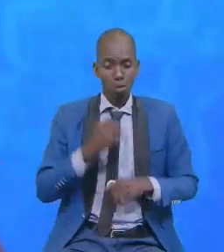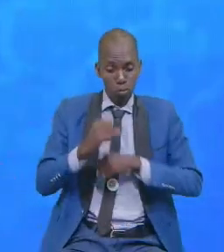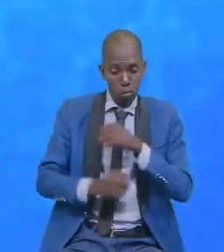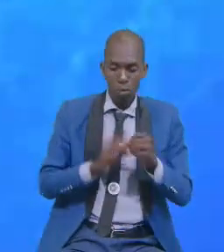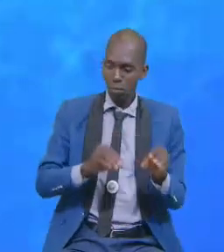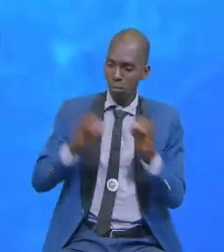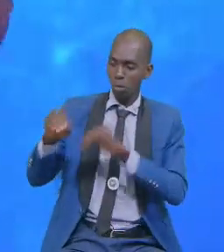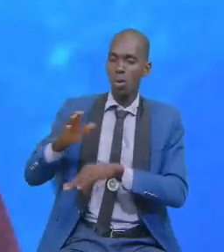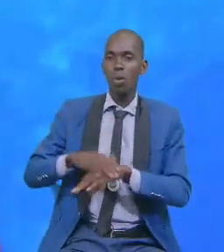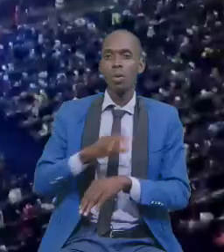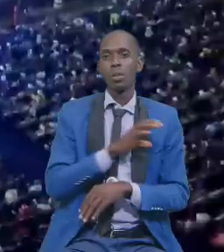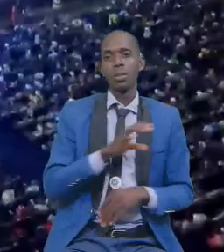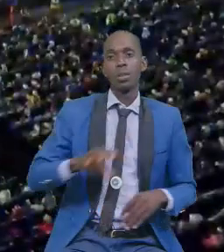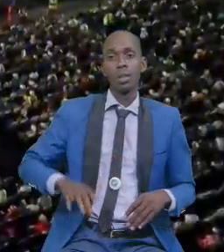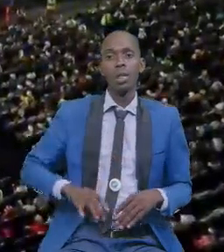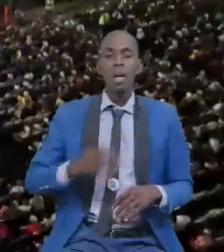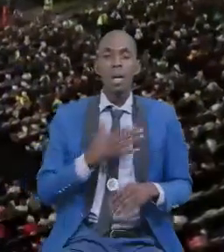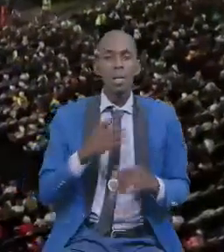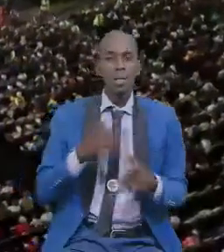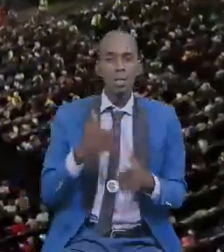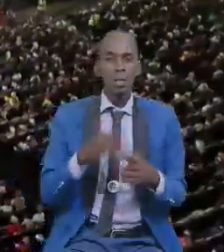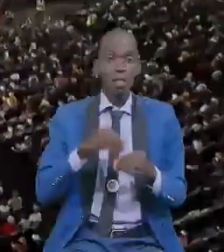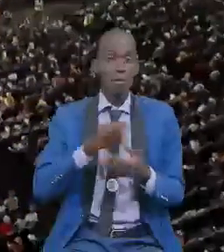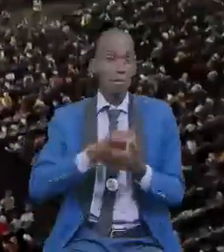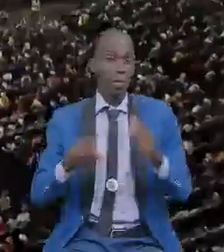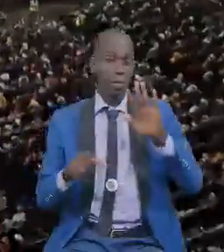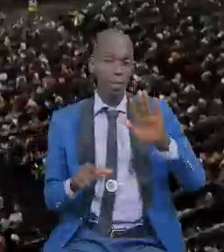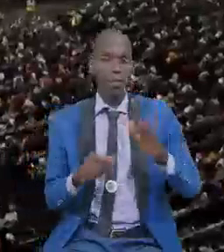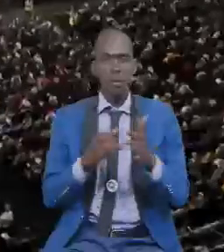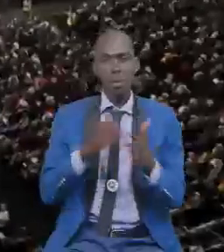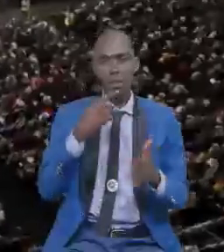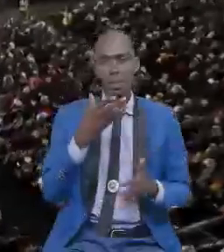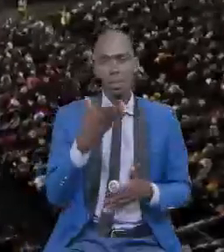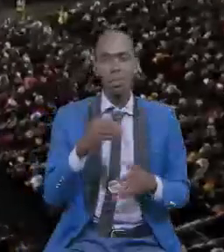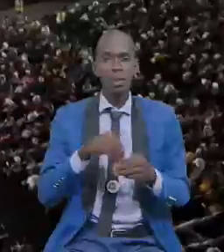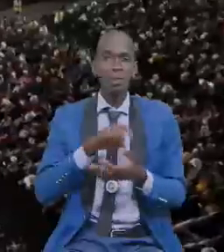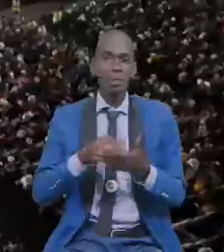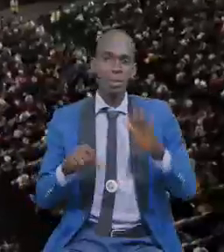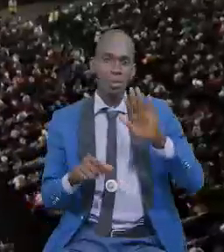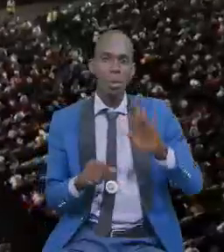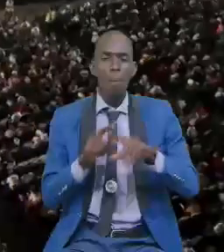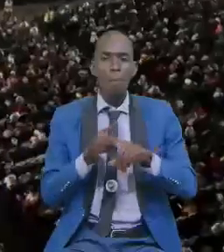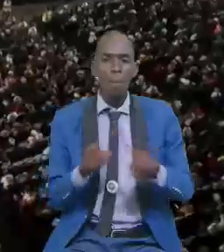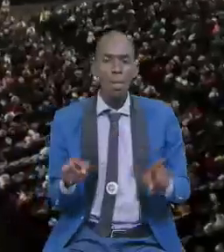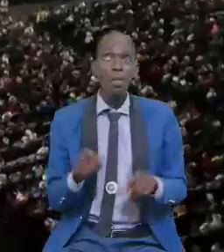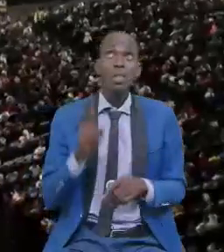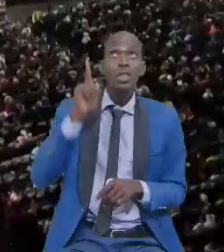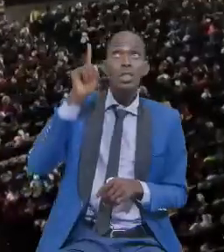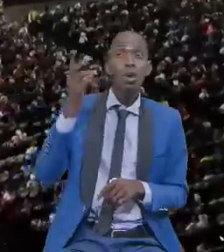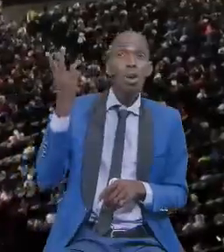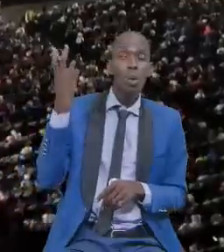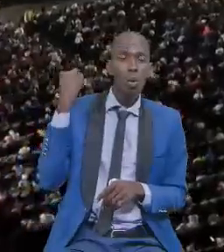on him. And then in verse 5, it says in verse 5, but he was wounded for